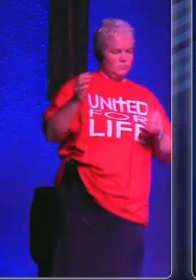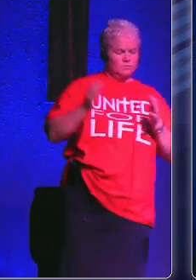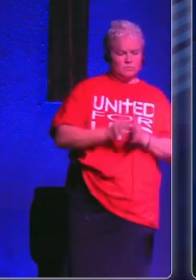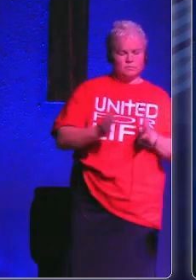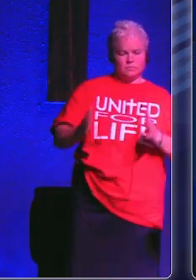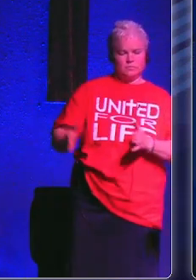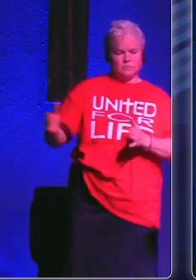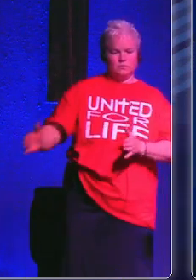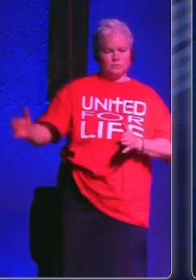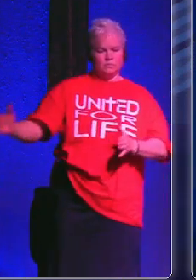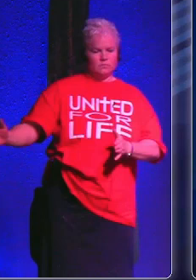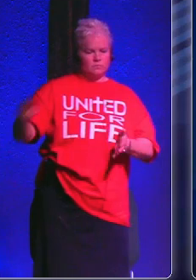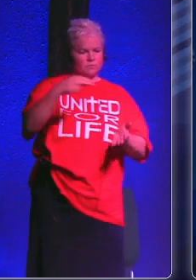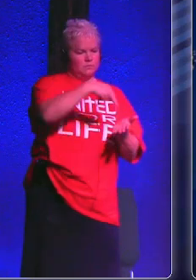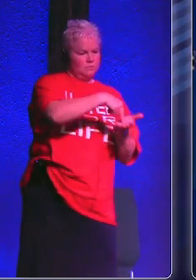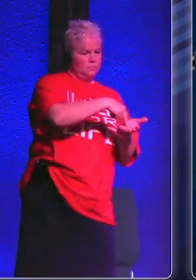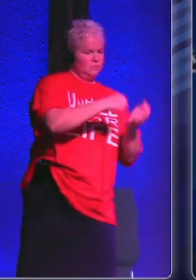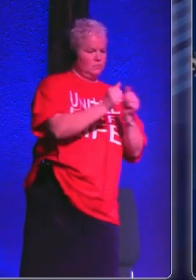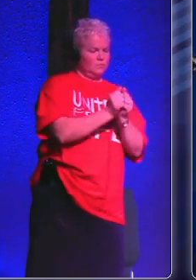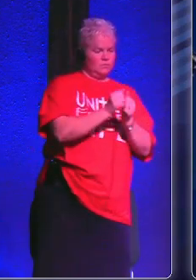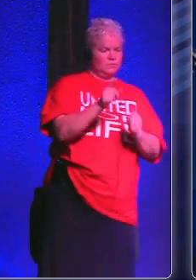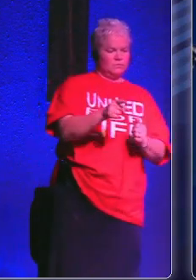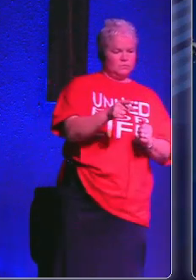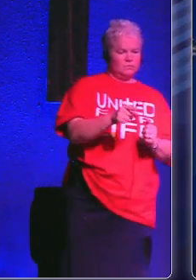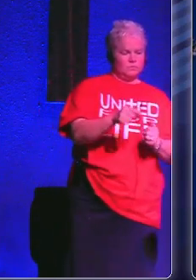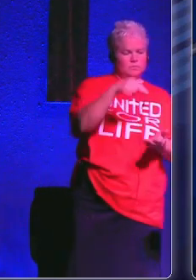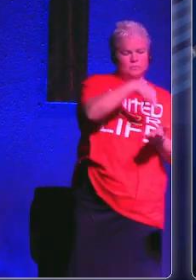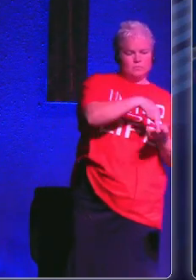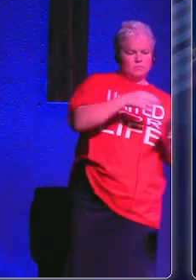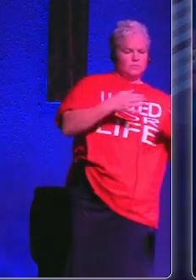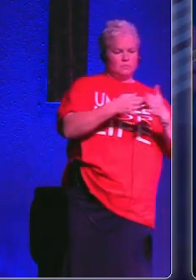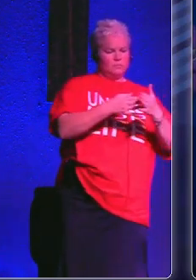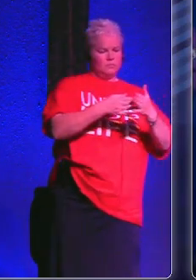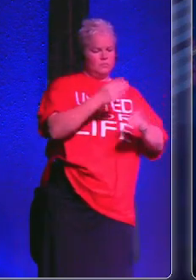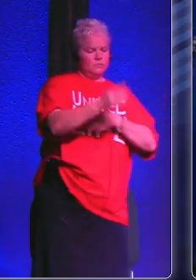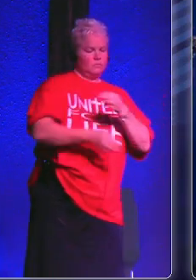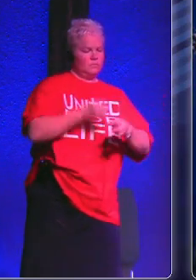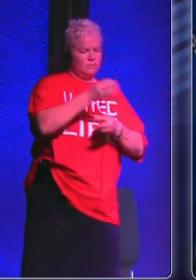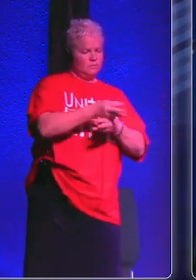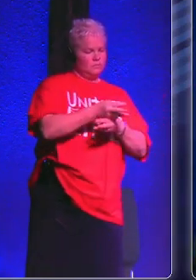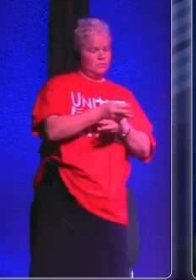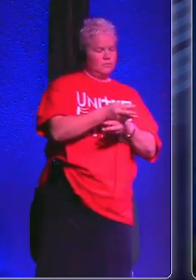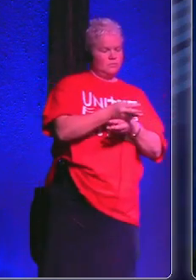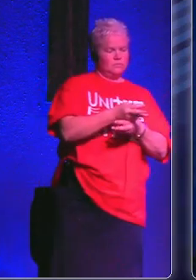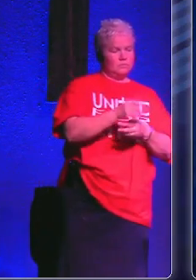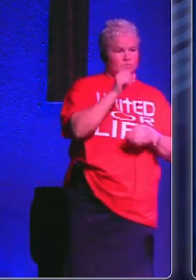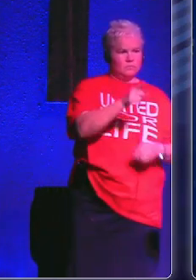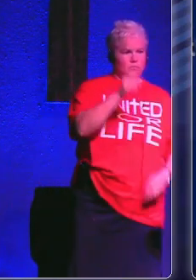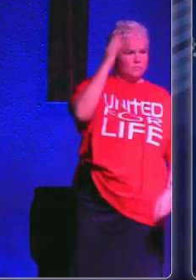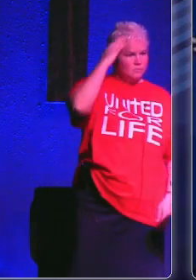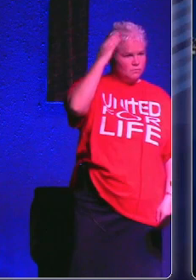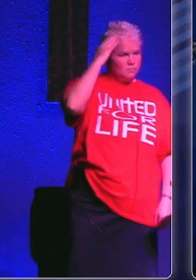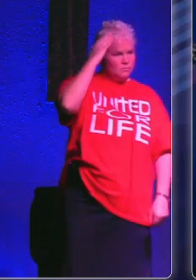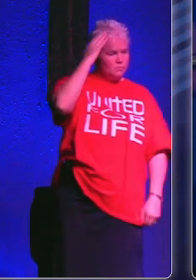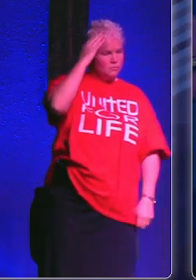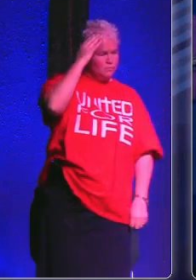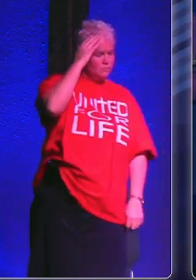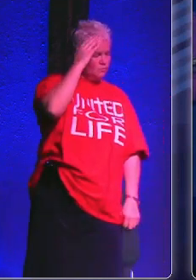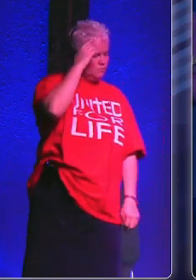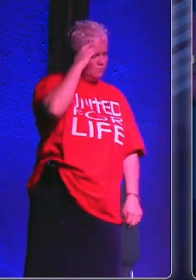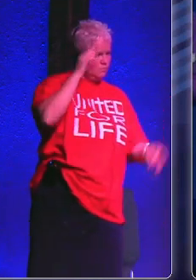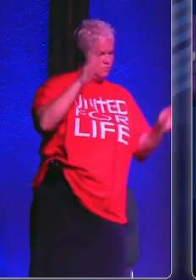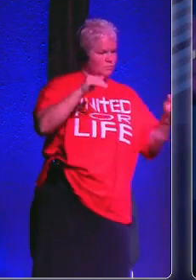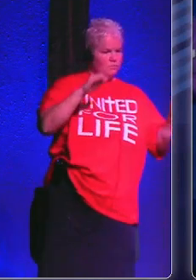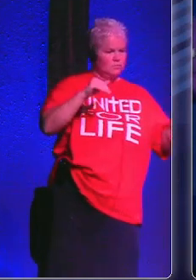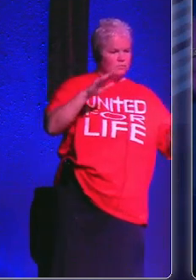set up the ability to stand with You and to stand against this world. And Jesus, You know from from